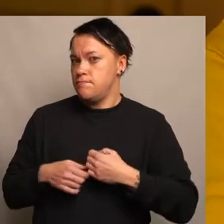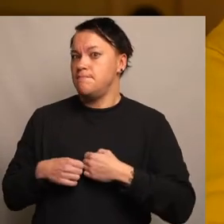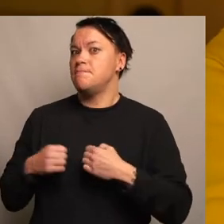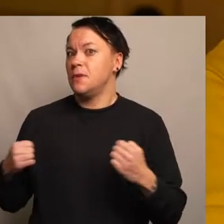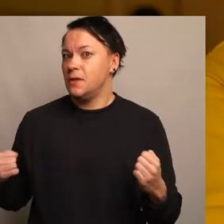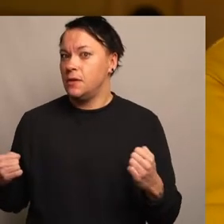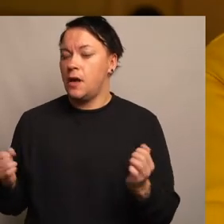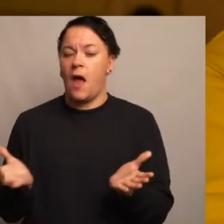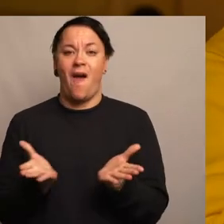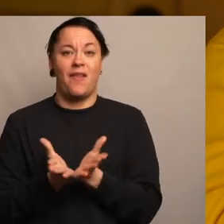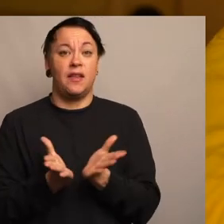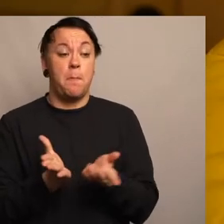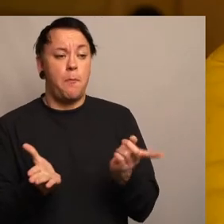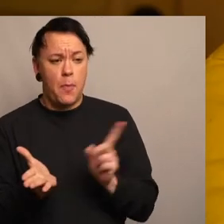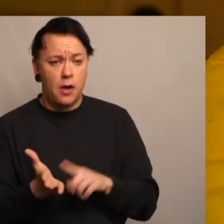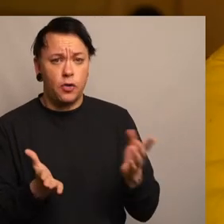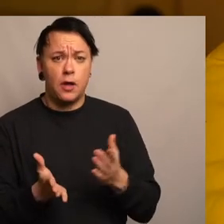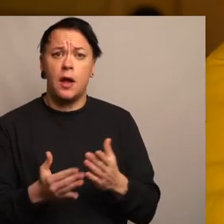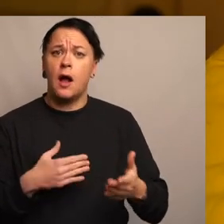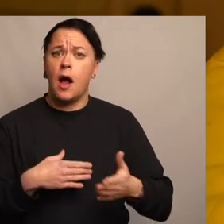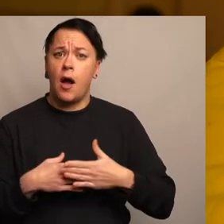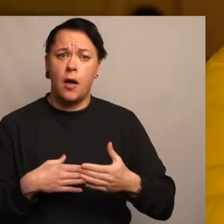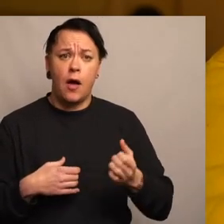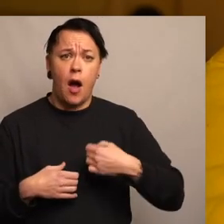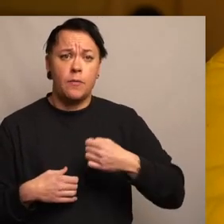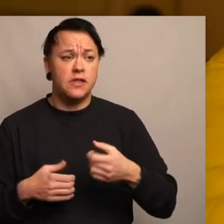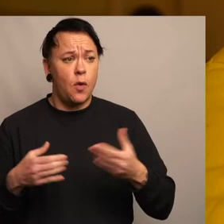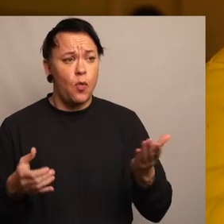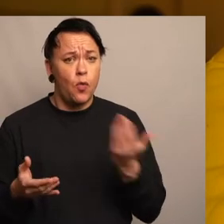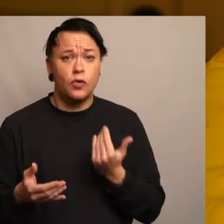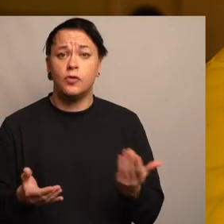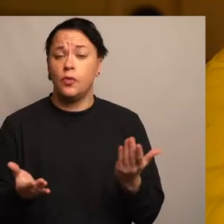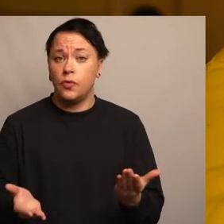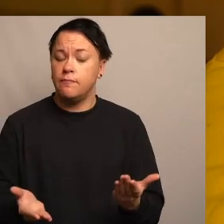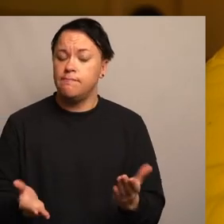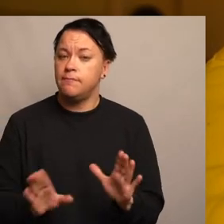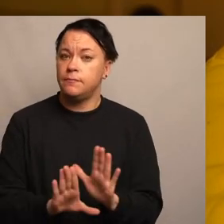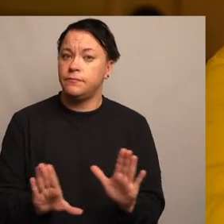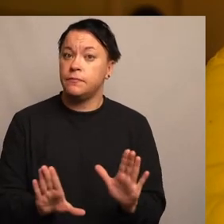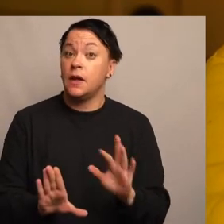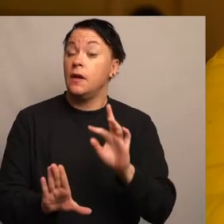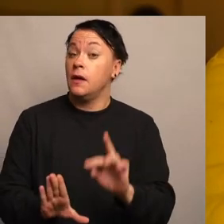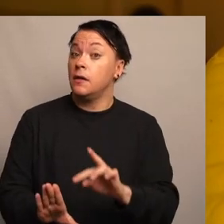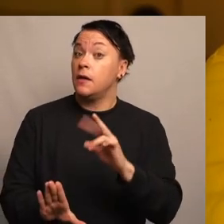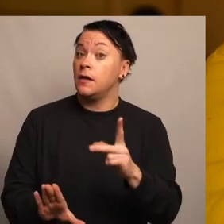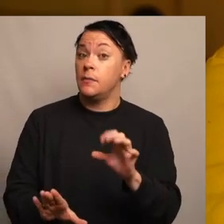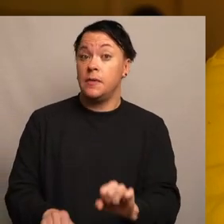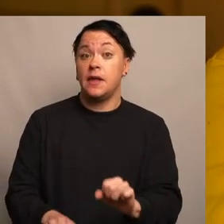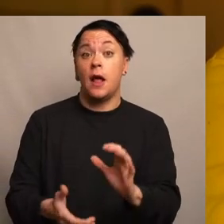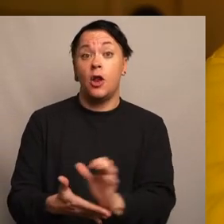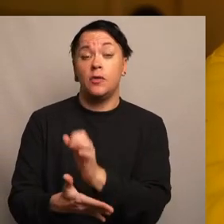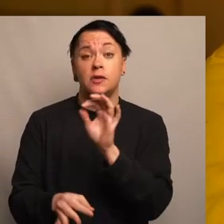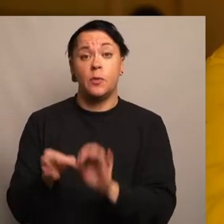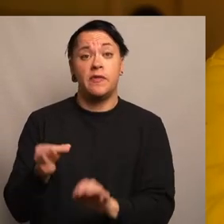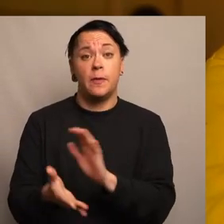know. So it's a time, it's a process. And also to find yourself in front of a translator, person who will interpretate everything